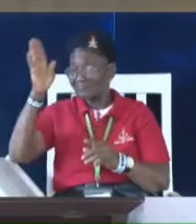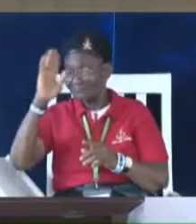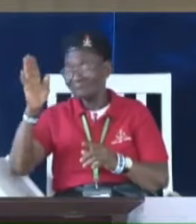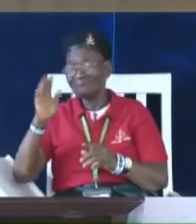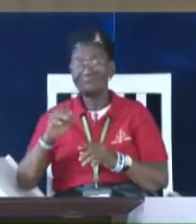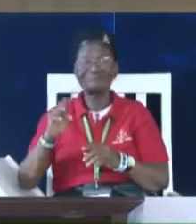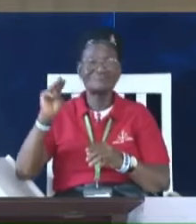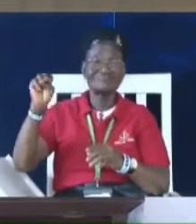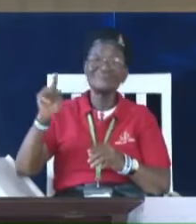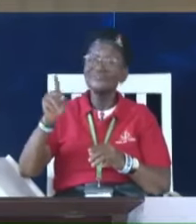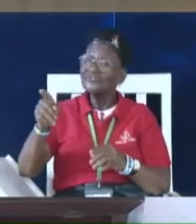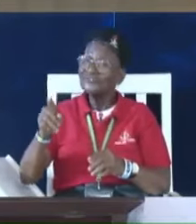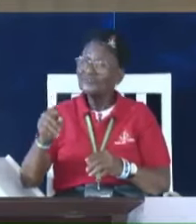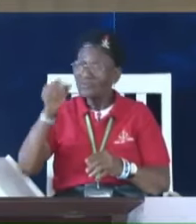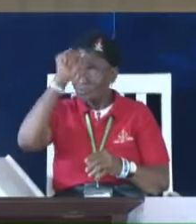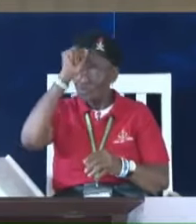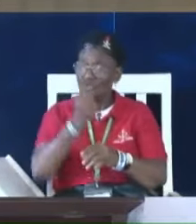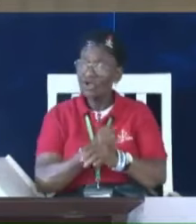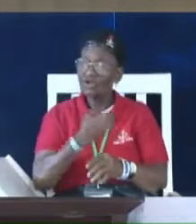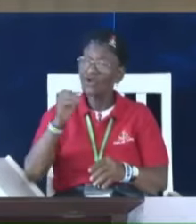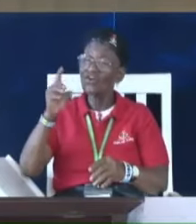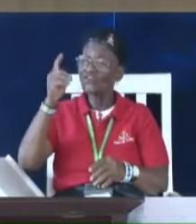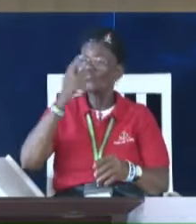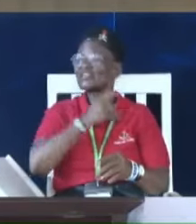You are the son of David.